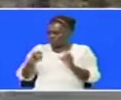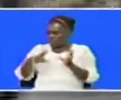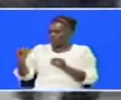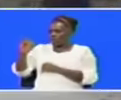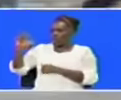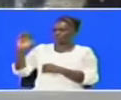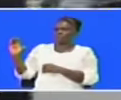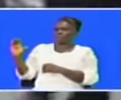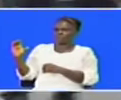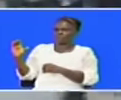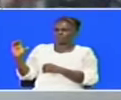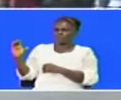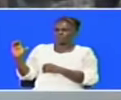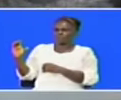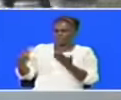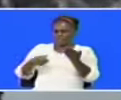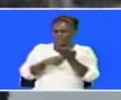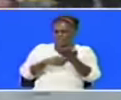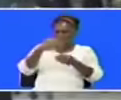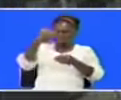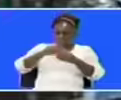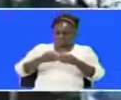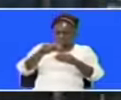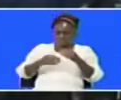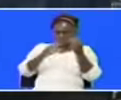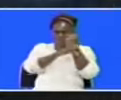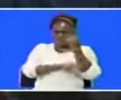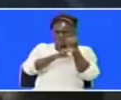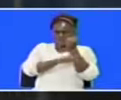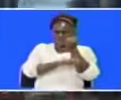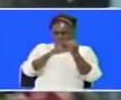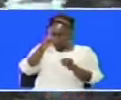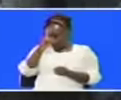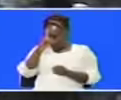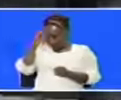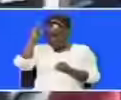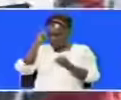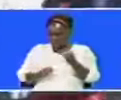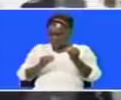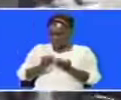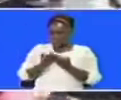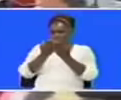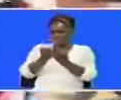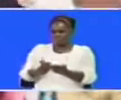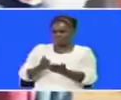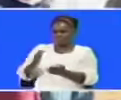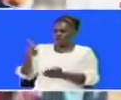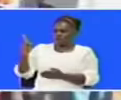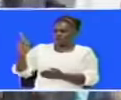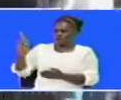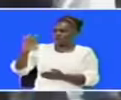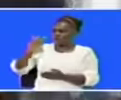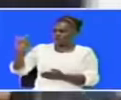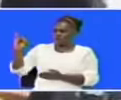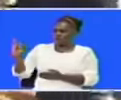the secret list in Wakhi's envelope kept the country on edge. It was finally handed over to Kofi Annan and The